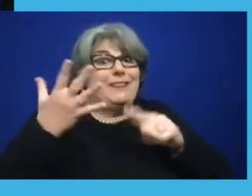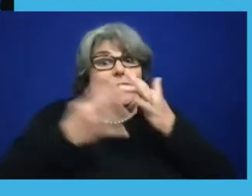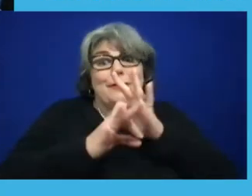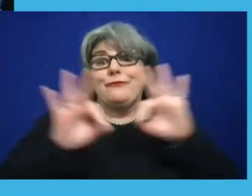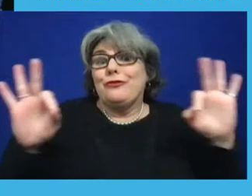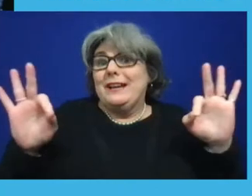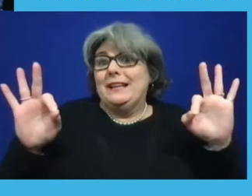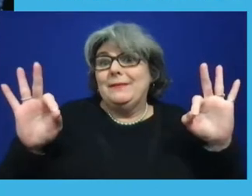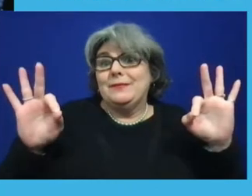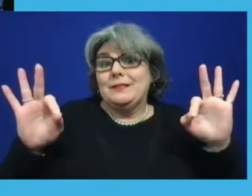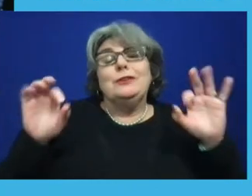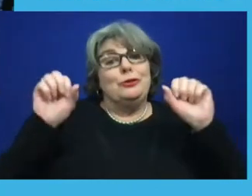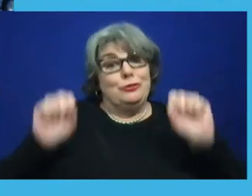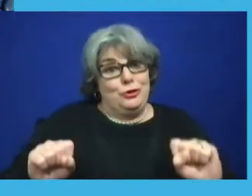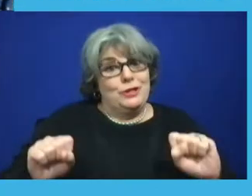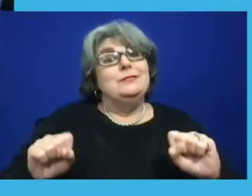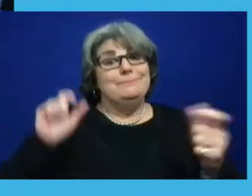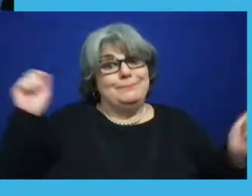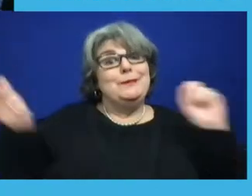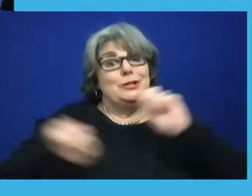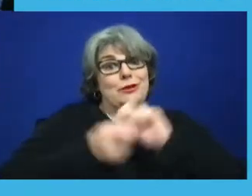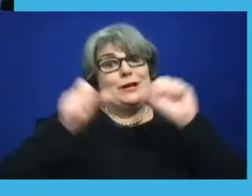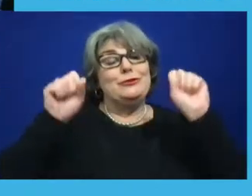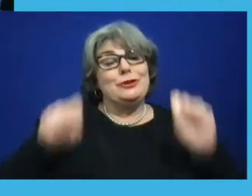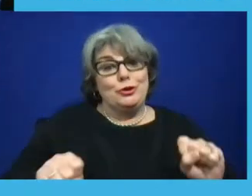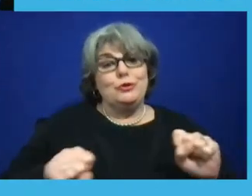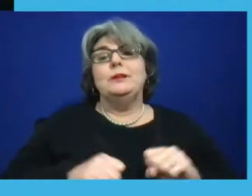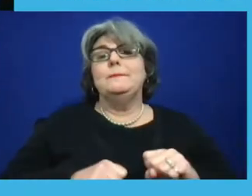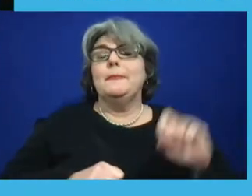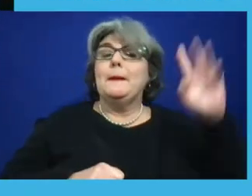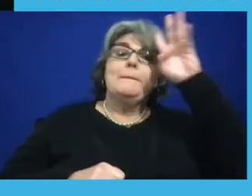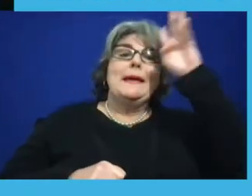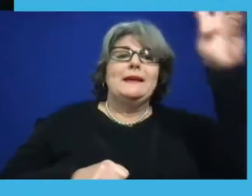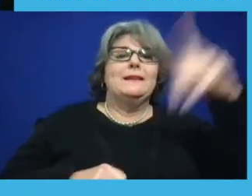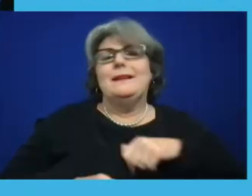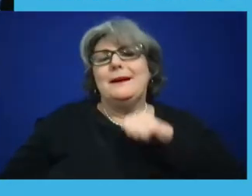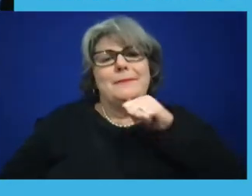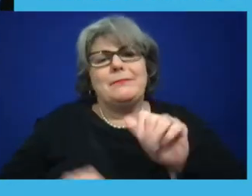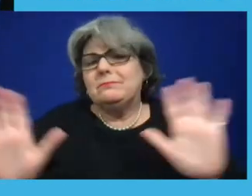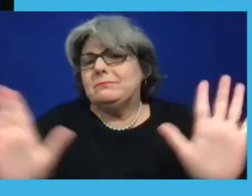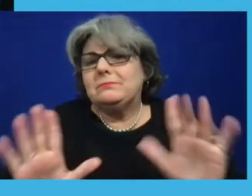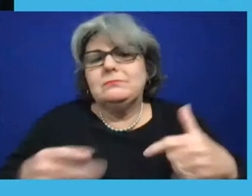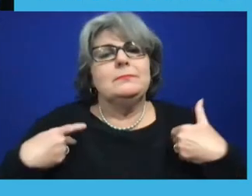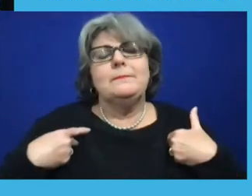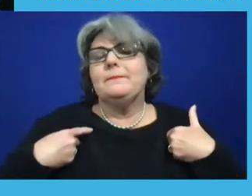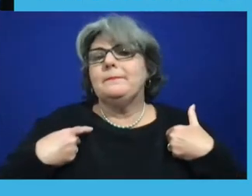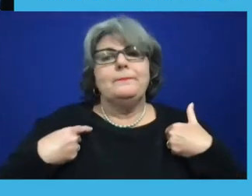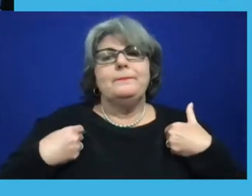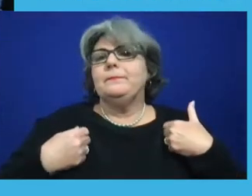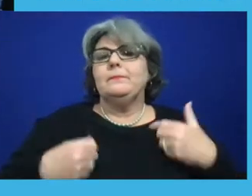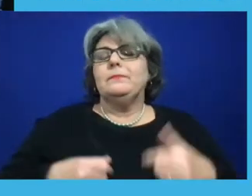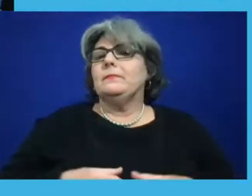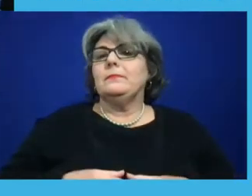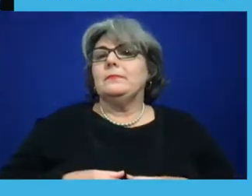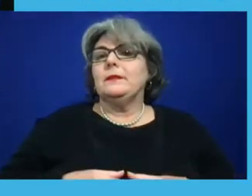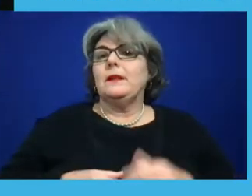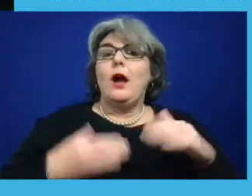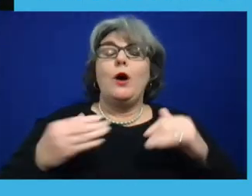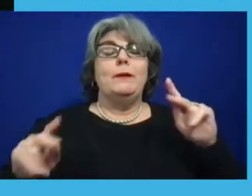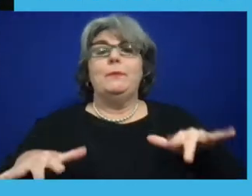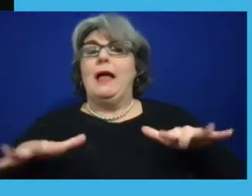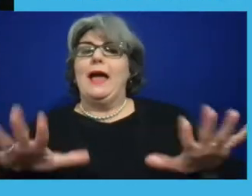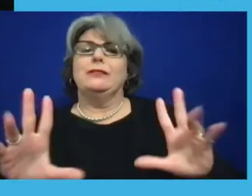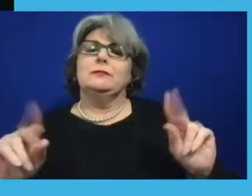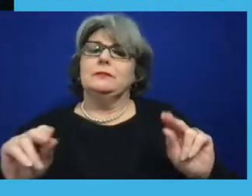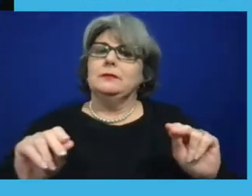interference, then other freedoms we take for granted are also at risk. And I'm not just making this up. I'm not